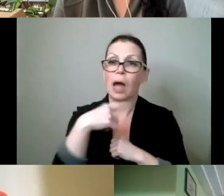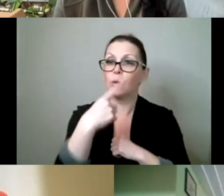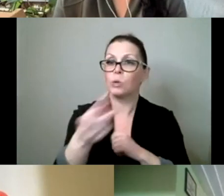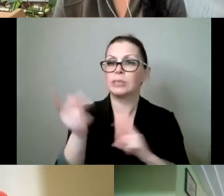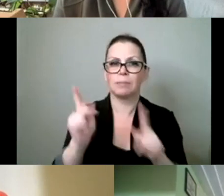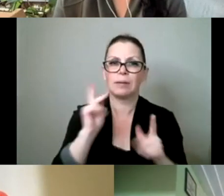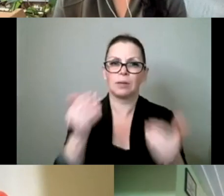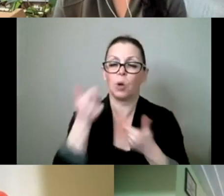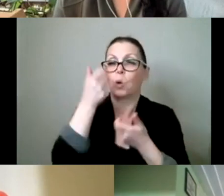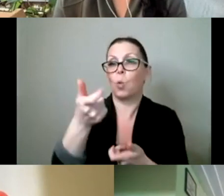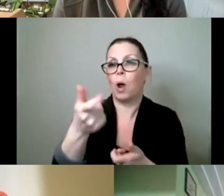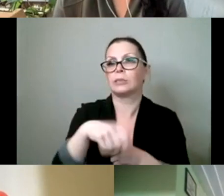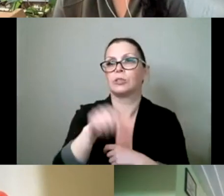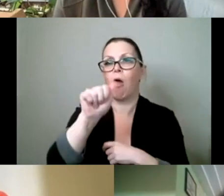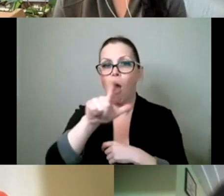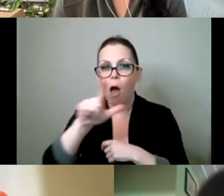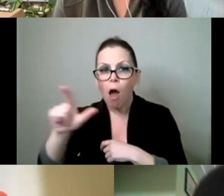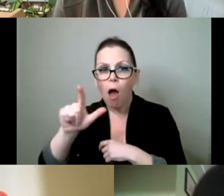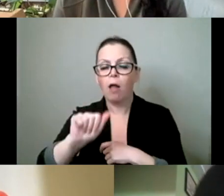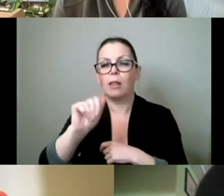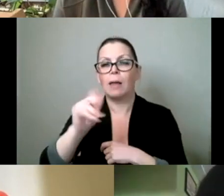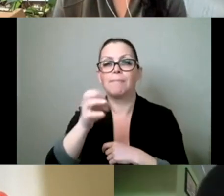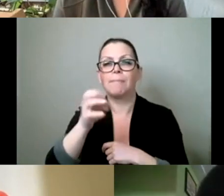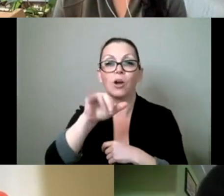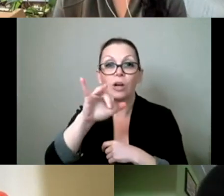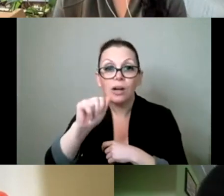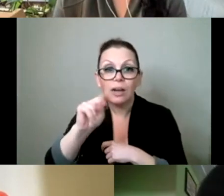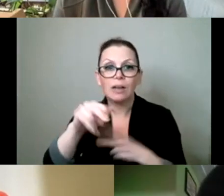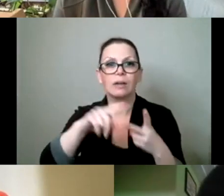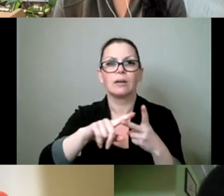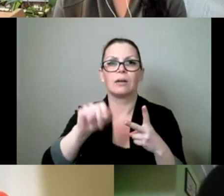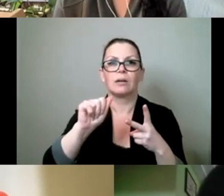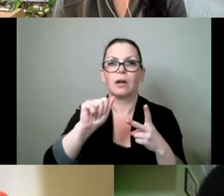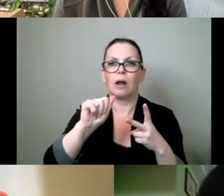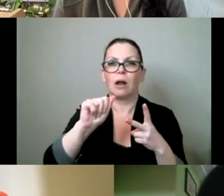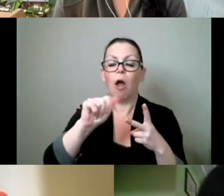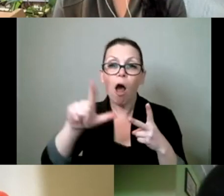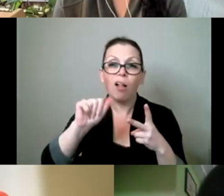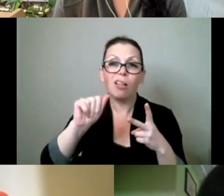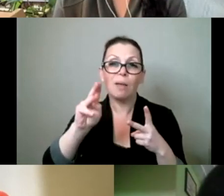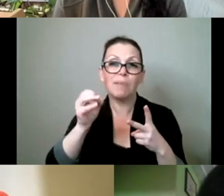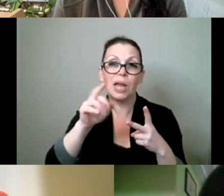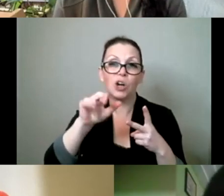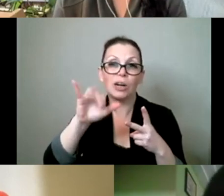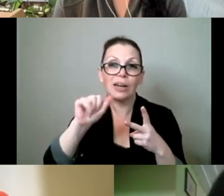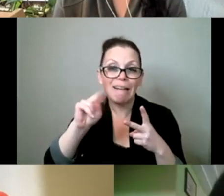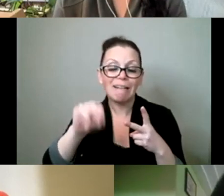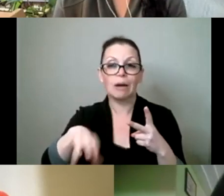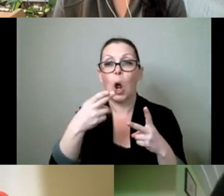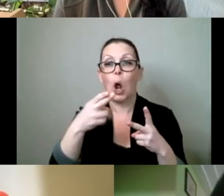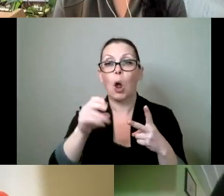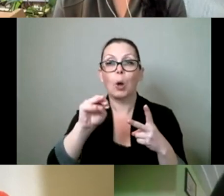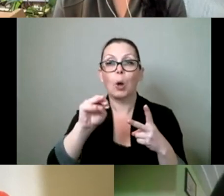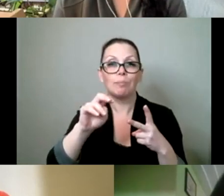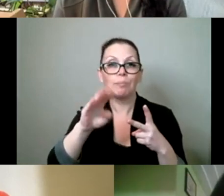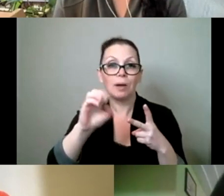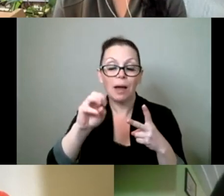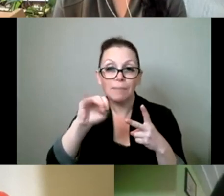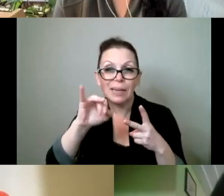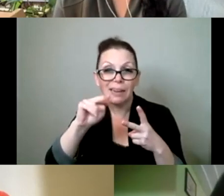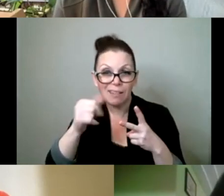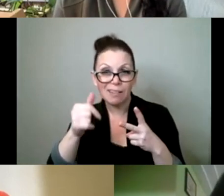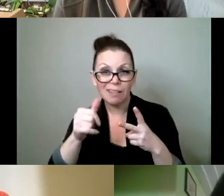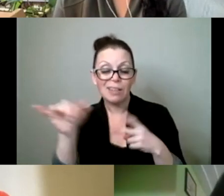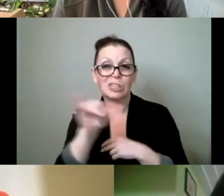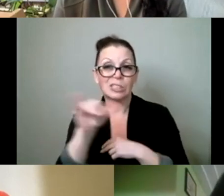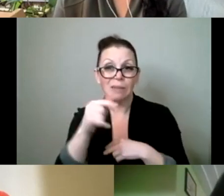All American and All American Homecoming. They're good. They're like soap operas. And I grew up watching Days of Our Lives, and that's